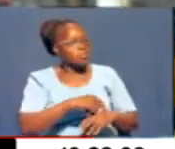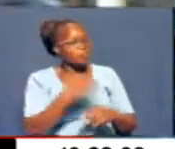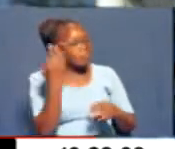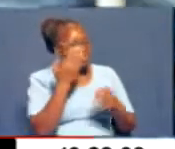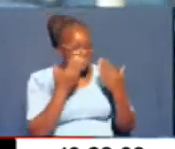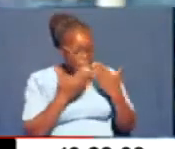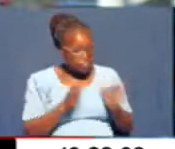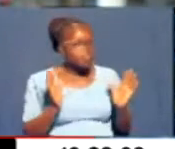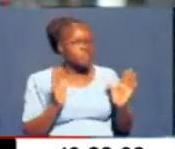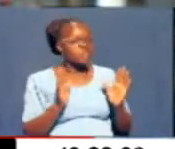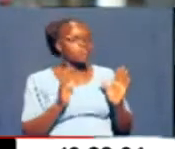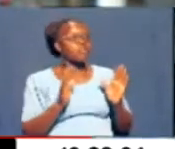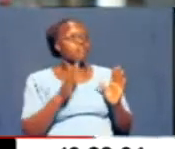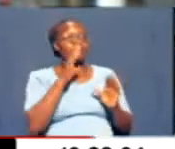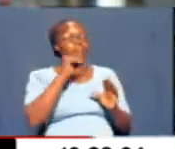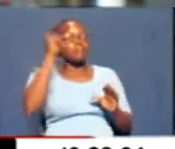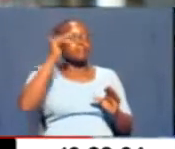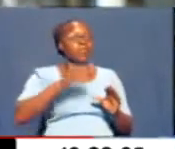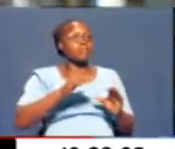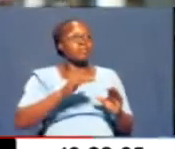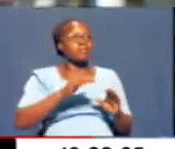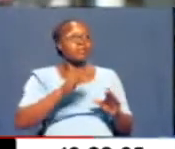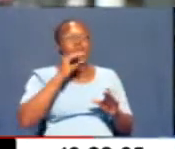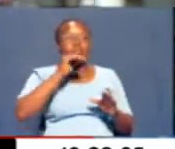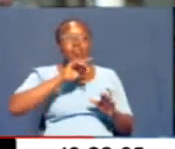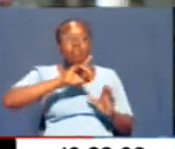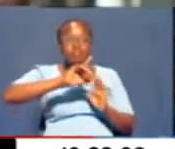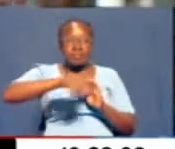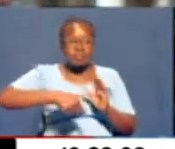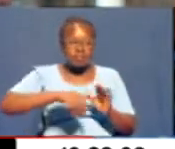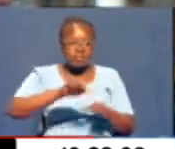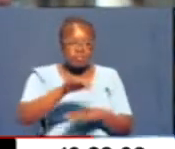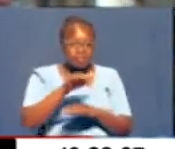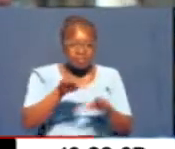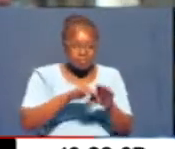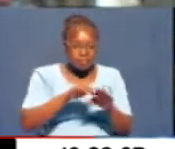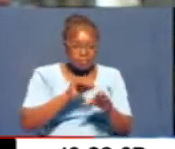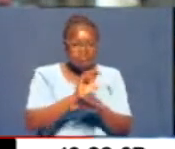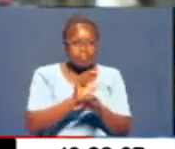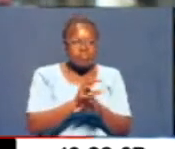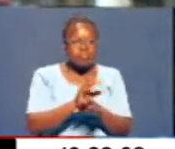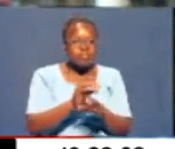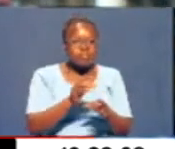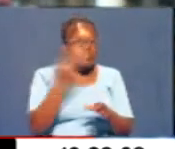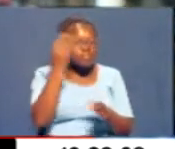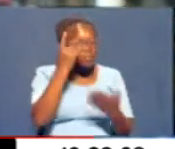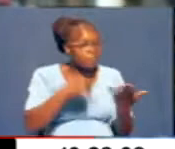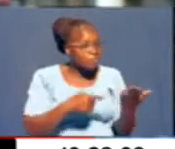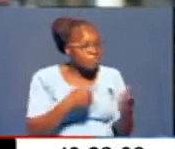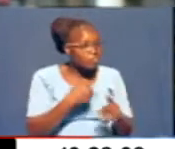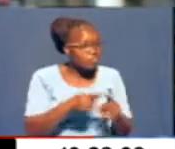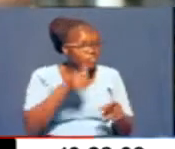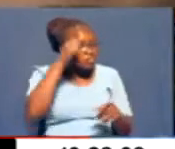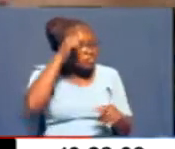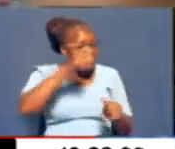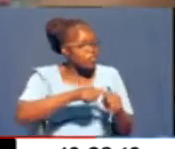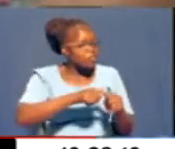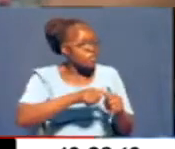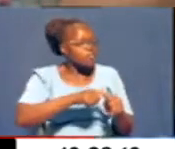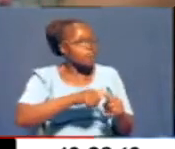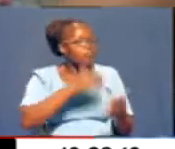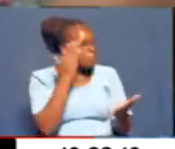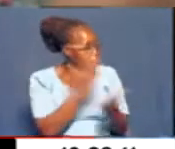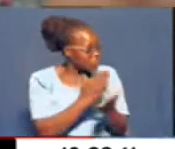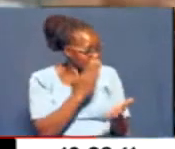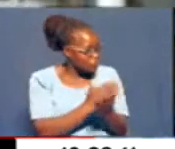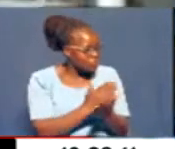politician speaks later, you ask any member of the church what was preached, they will not tell you, but they will remember exactly what the politician said. So